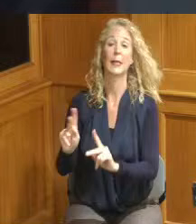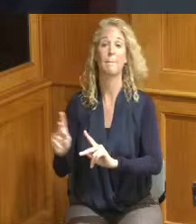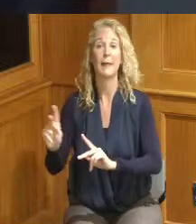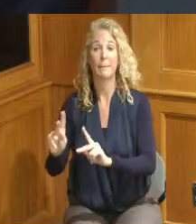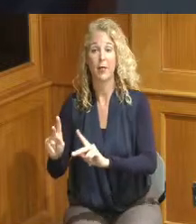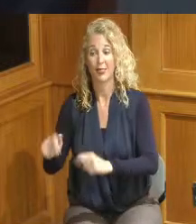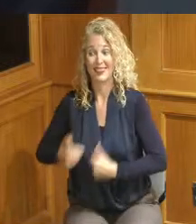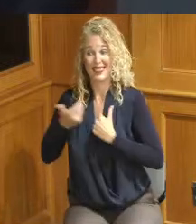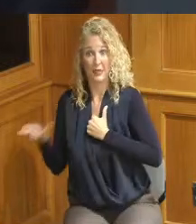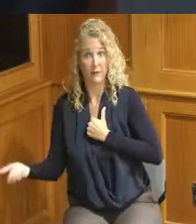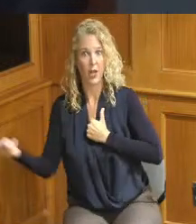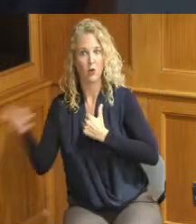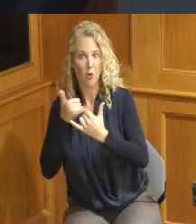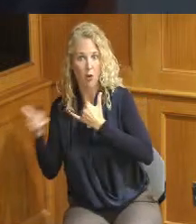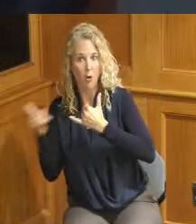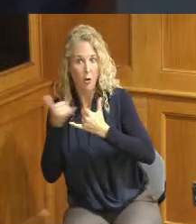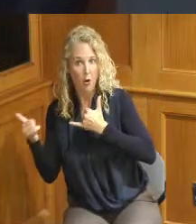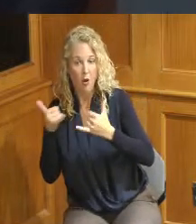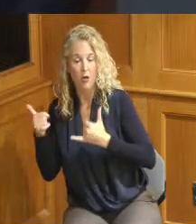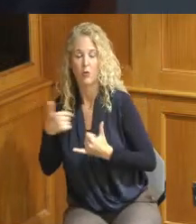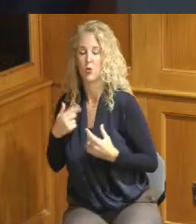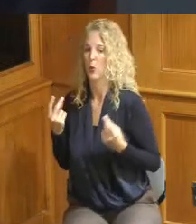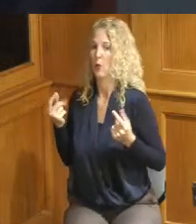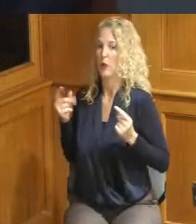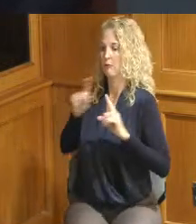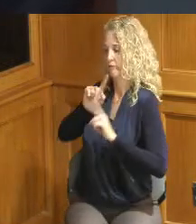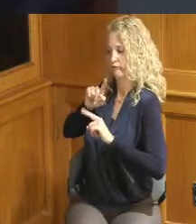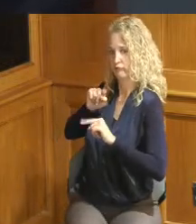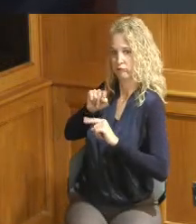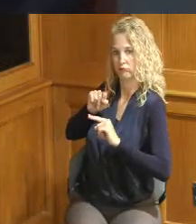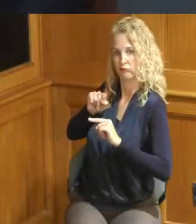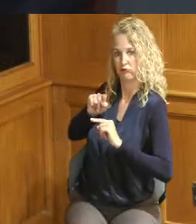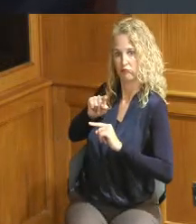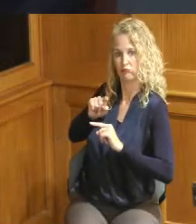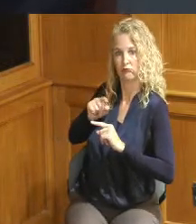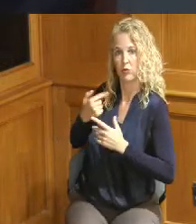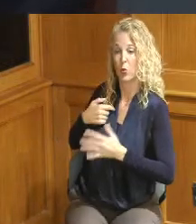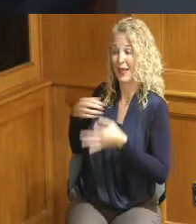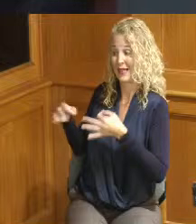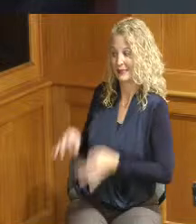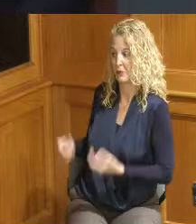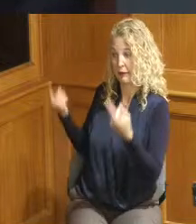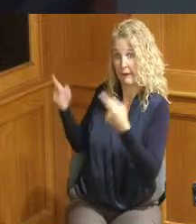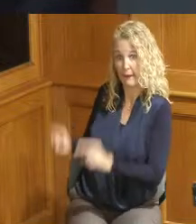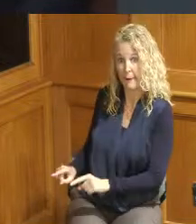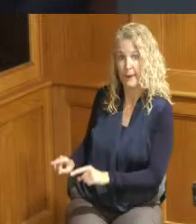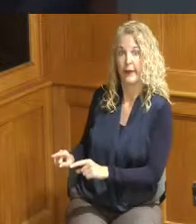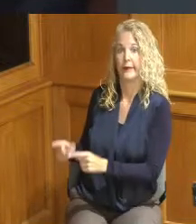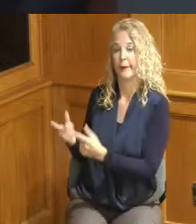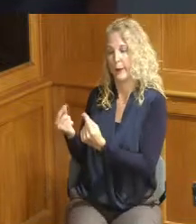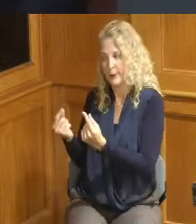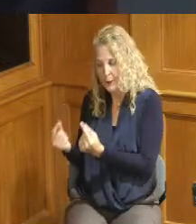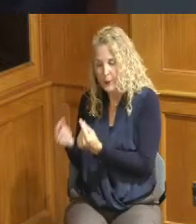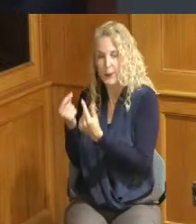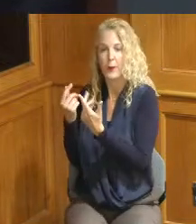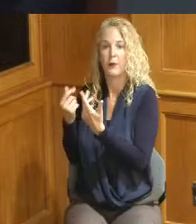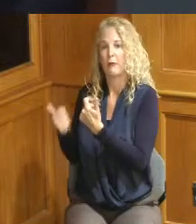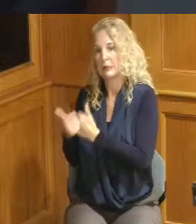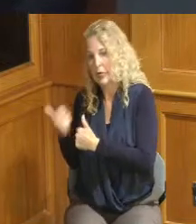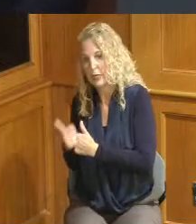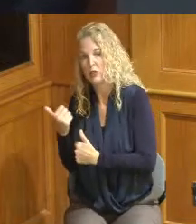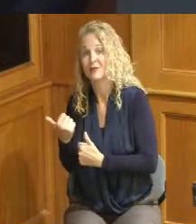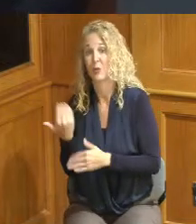too. And so we worked with them until the best we could. We explained to them what was going on. So as I told News